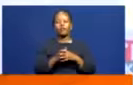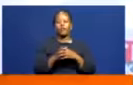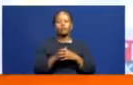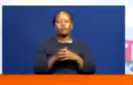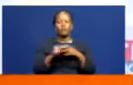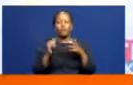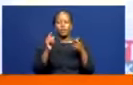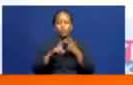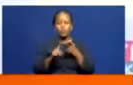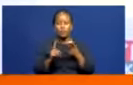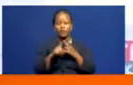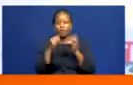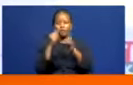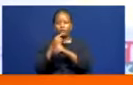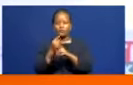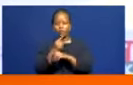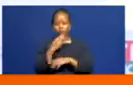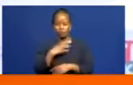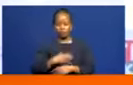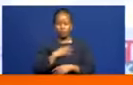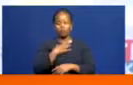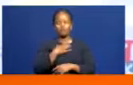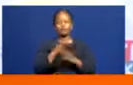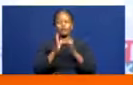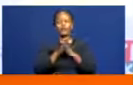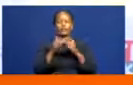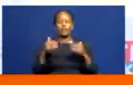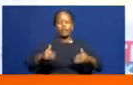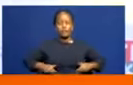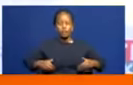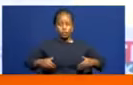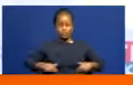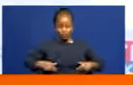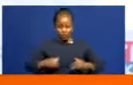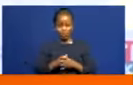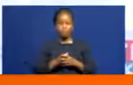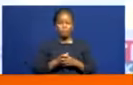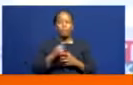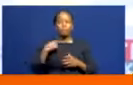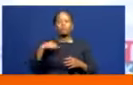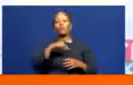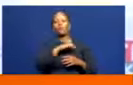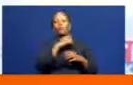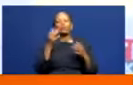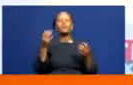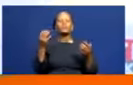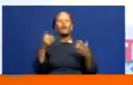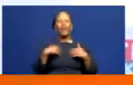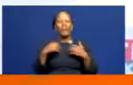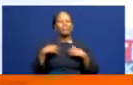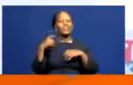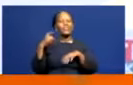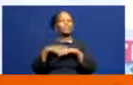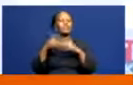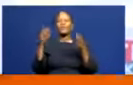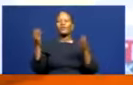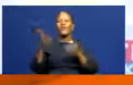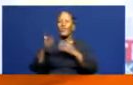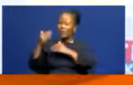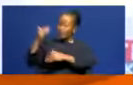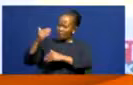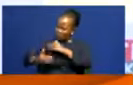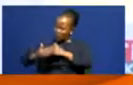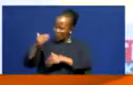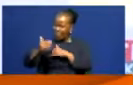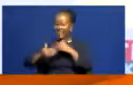Distinguished delegates and our esteemed youth, we live in an age where borders are becoming more and